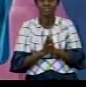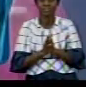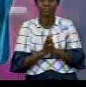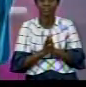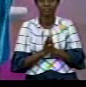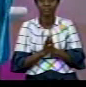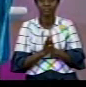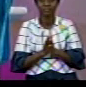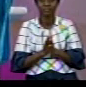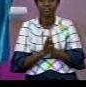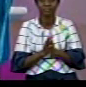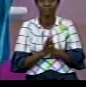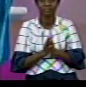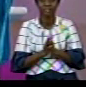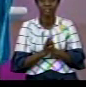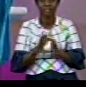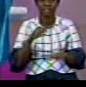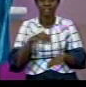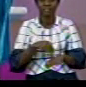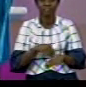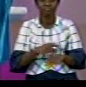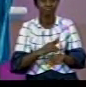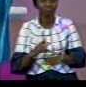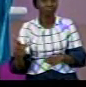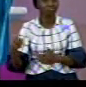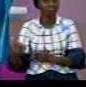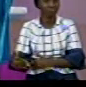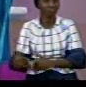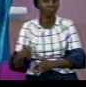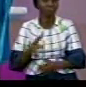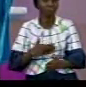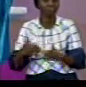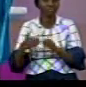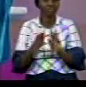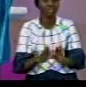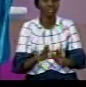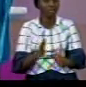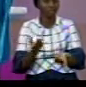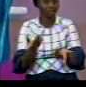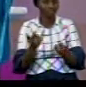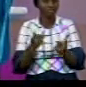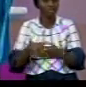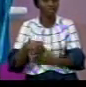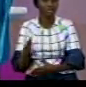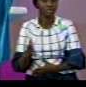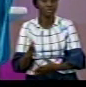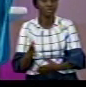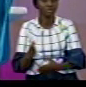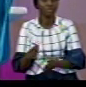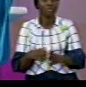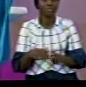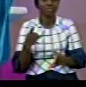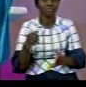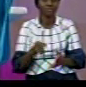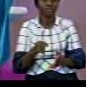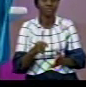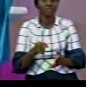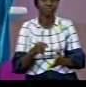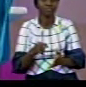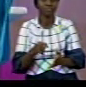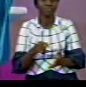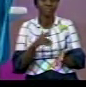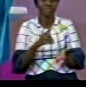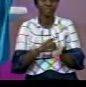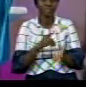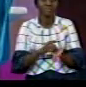right inside our leaders please come out there the medical team i want you to come out here and help us to interview